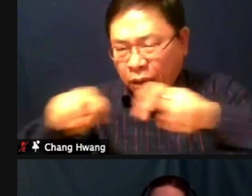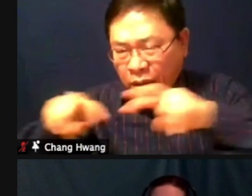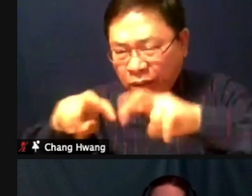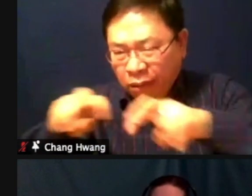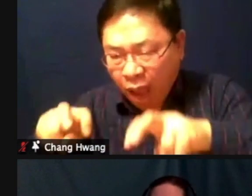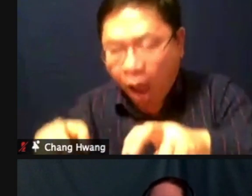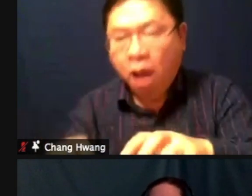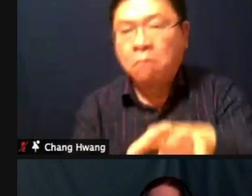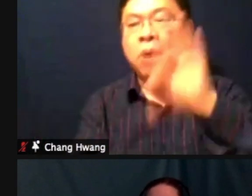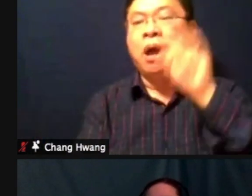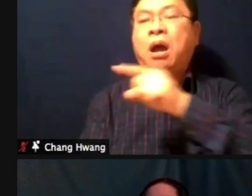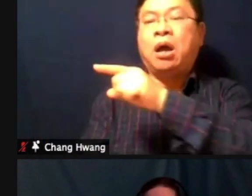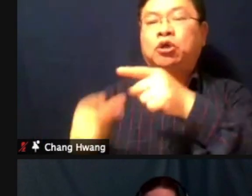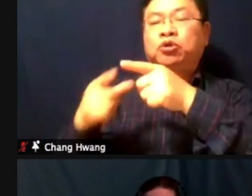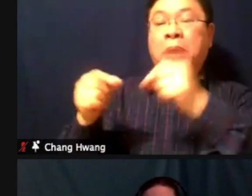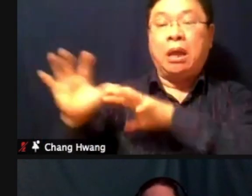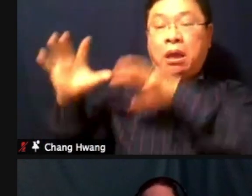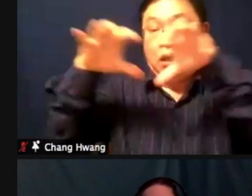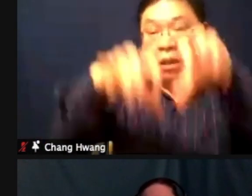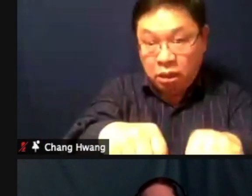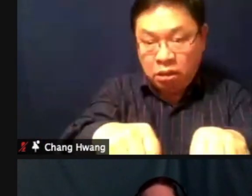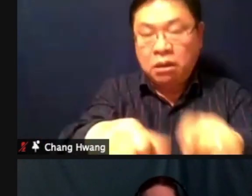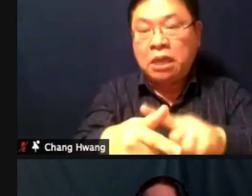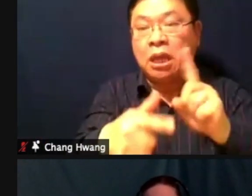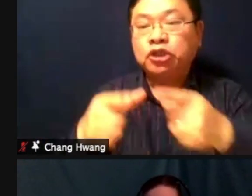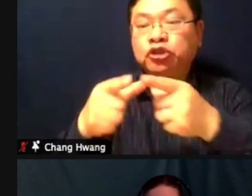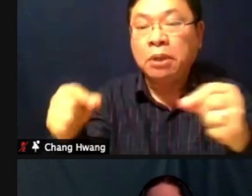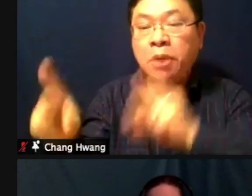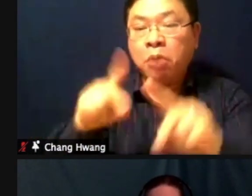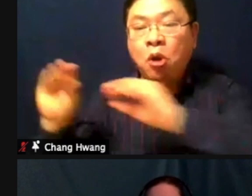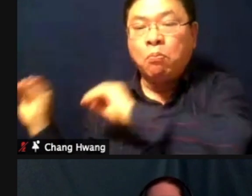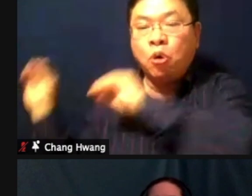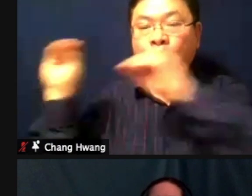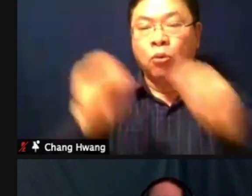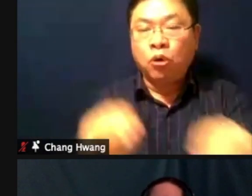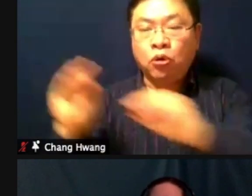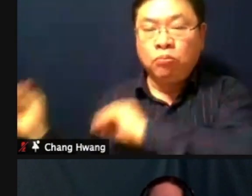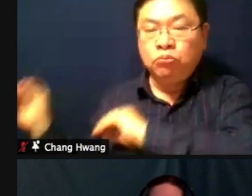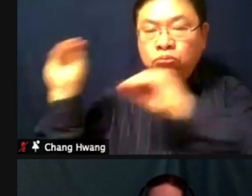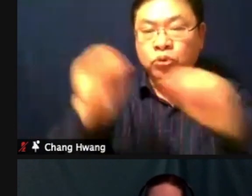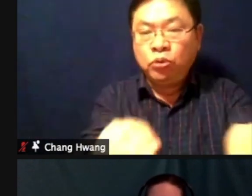who were from Japan, deaf students who had moved from Japan. When Japan